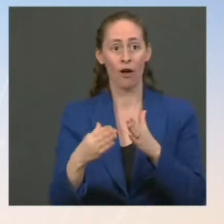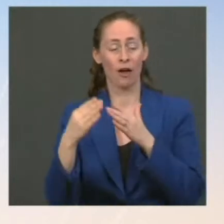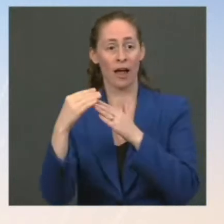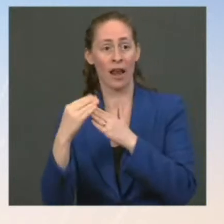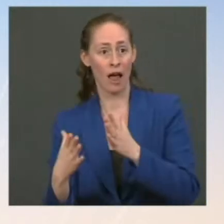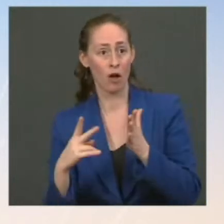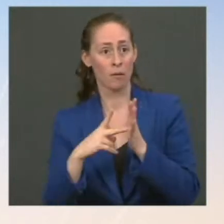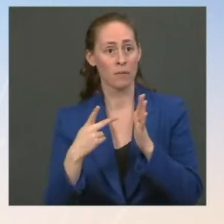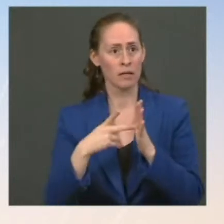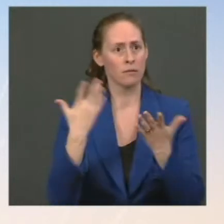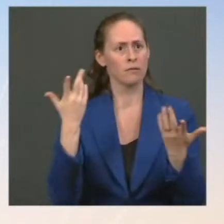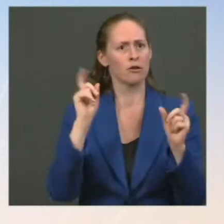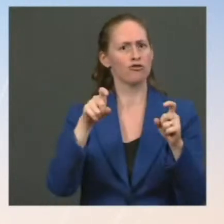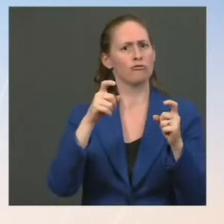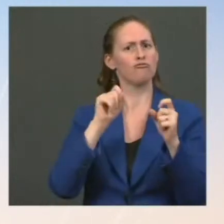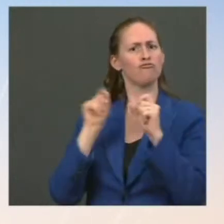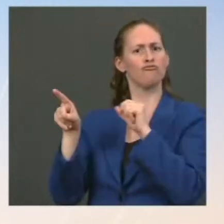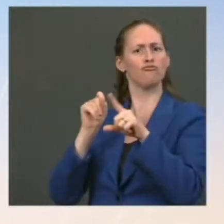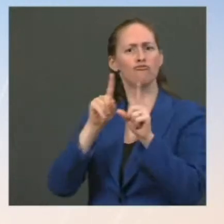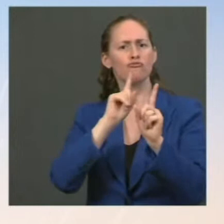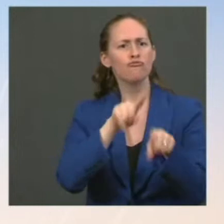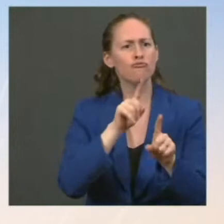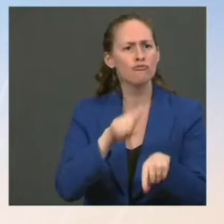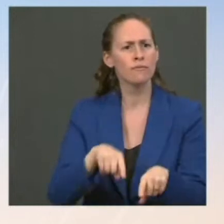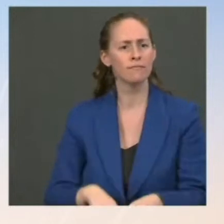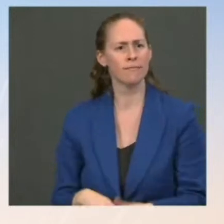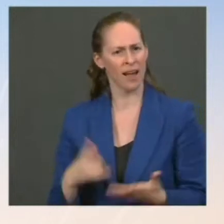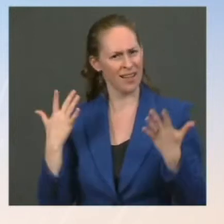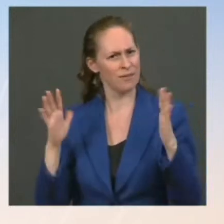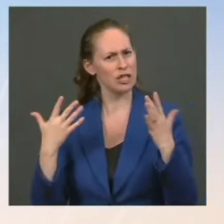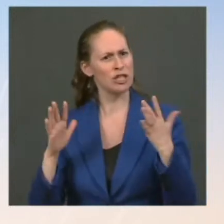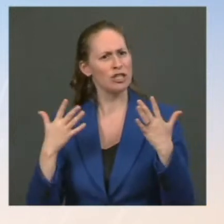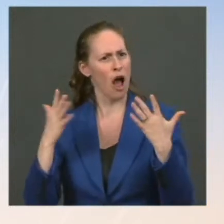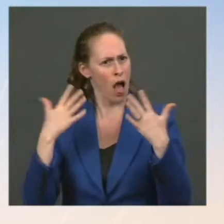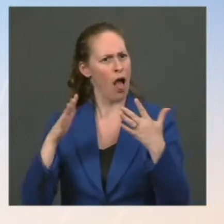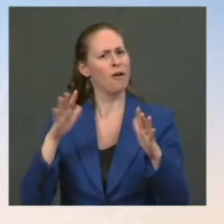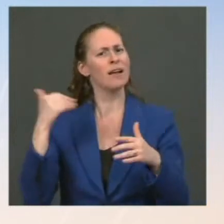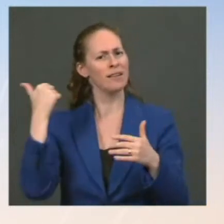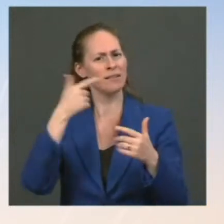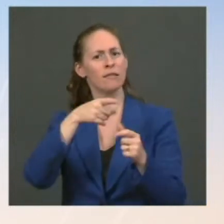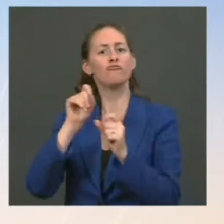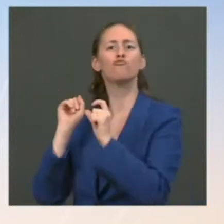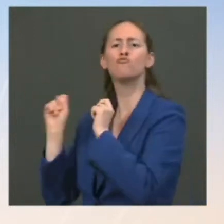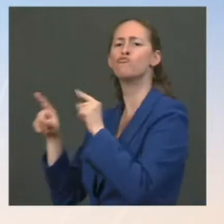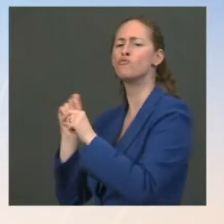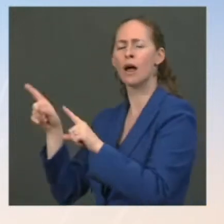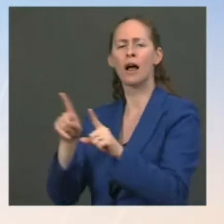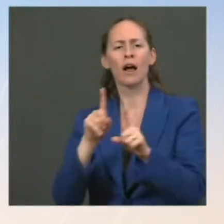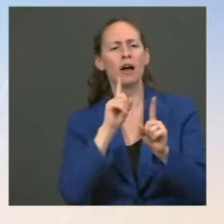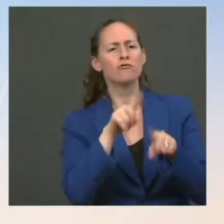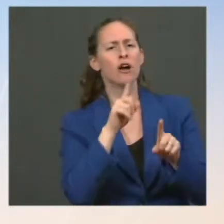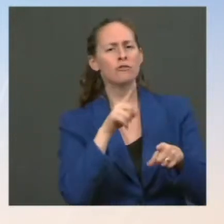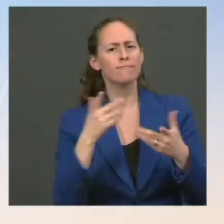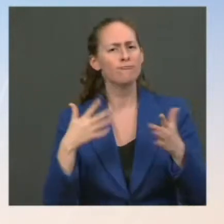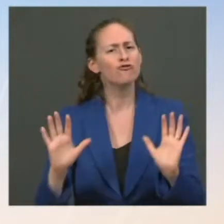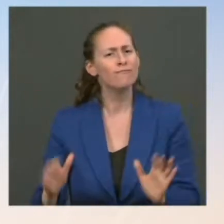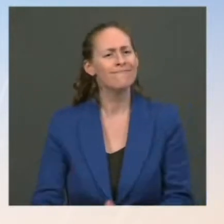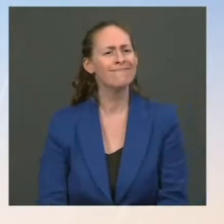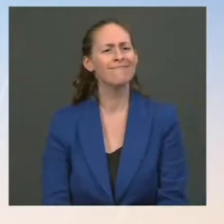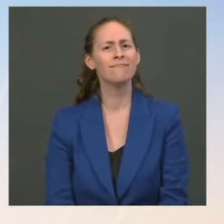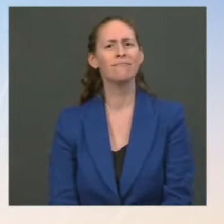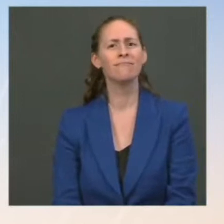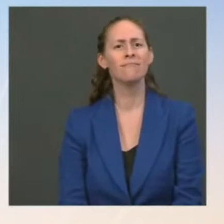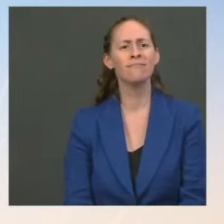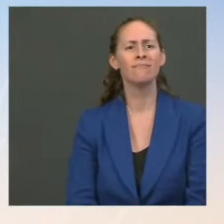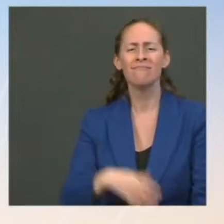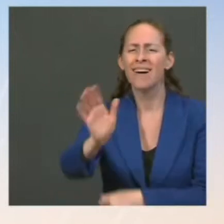Friday. He'd already taken questions that day. I think that was the context of his comments. But obviously, again, the